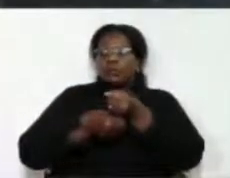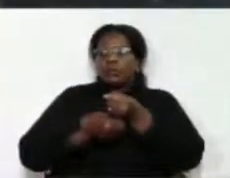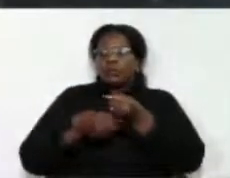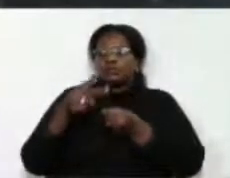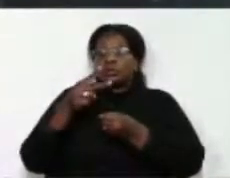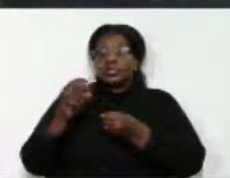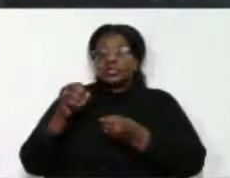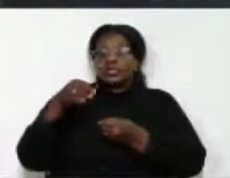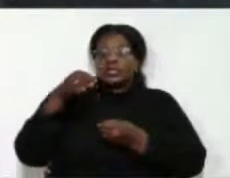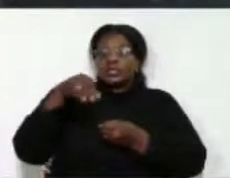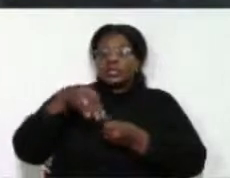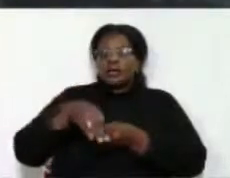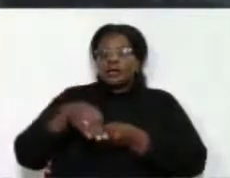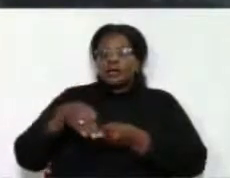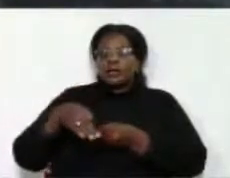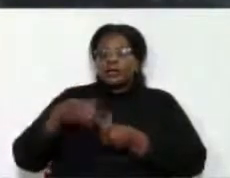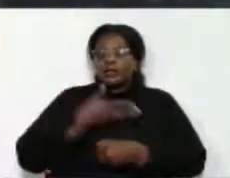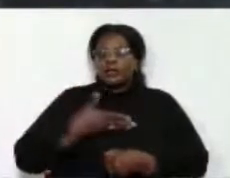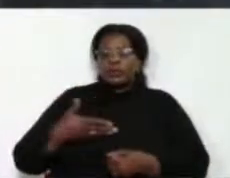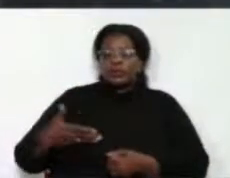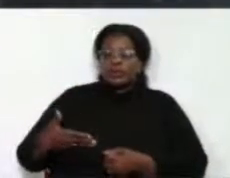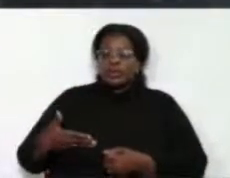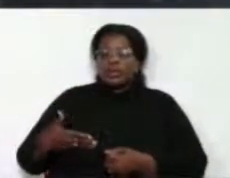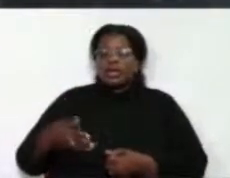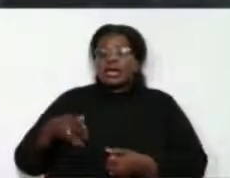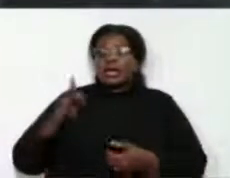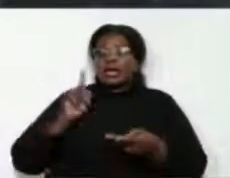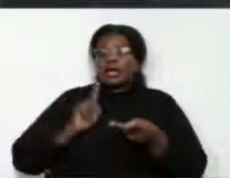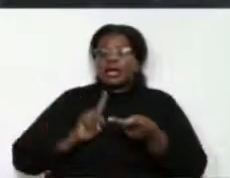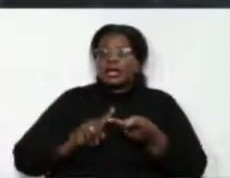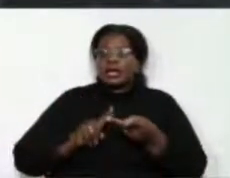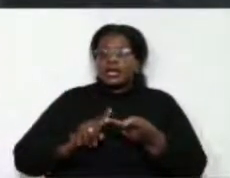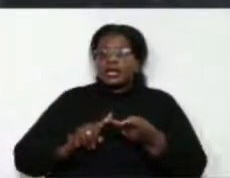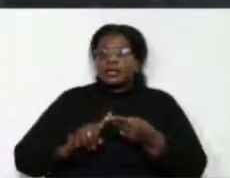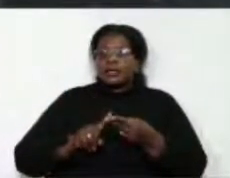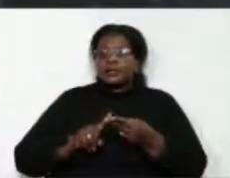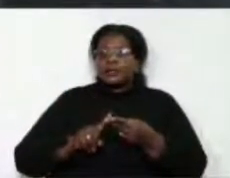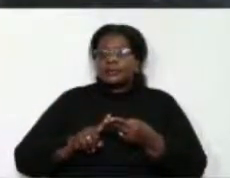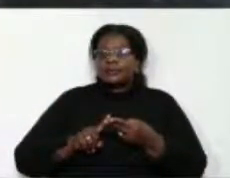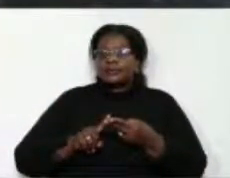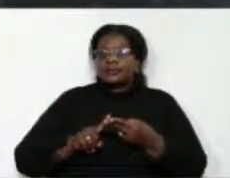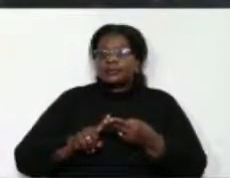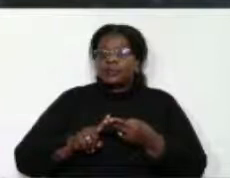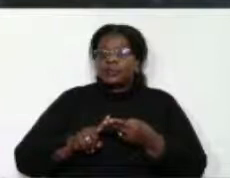females and also female co-founders.